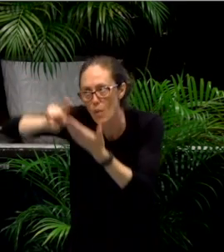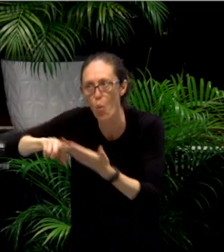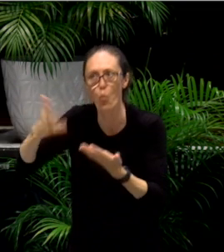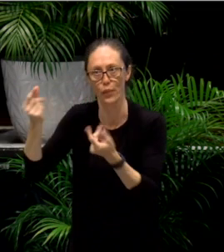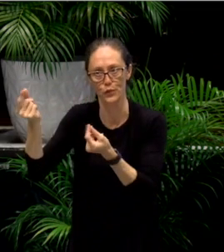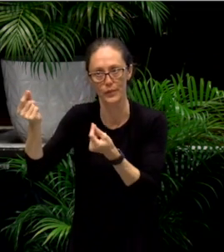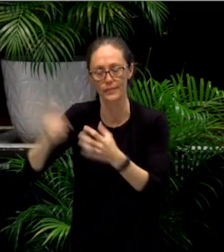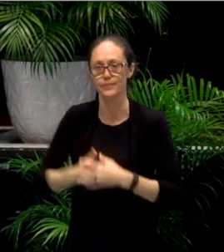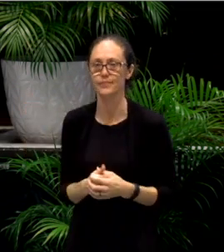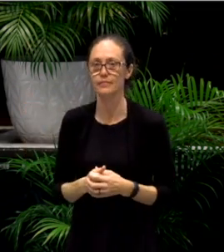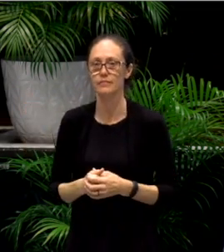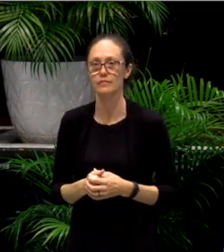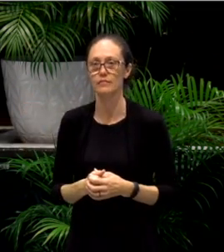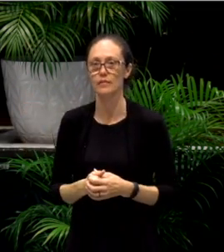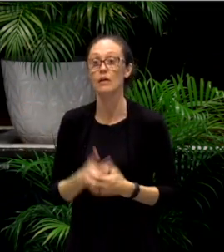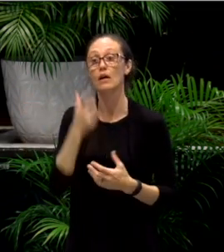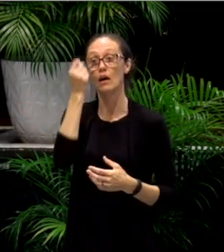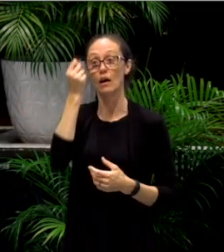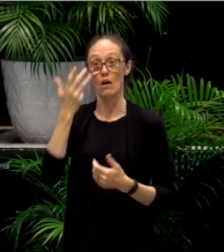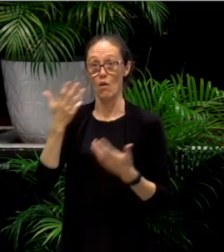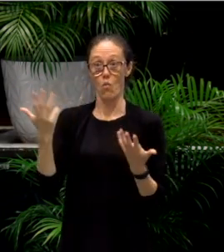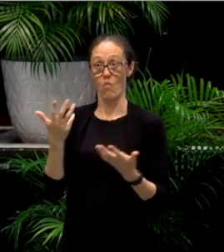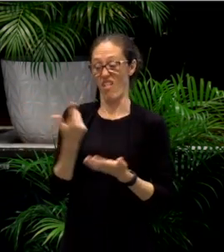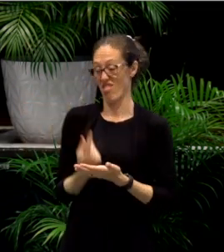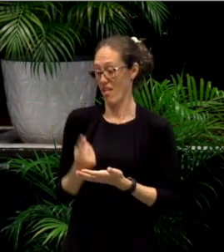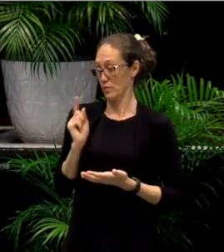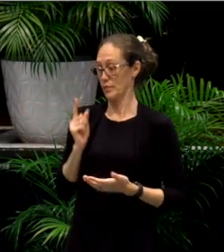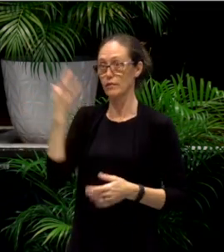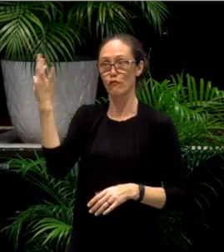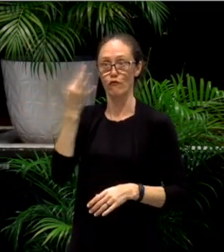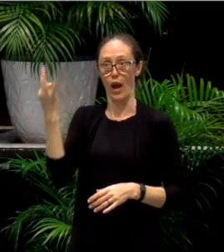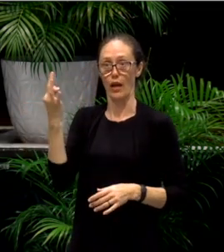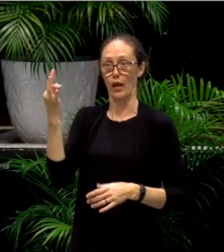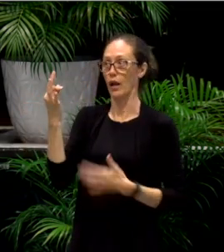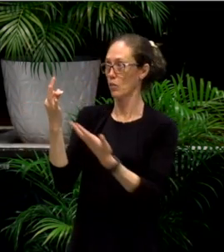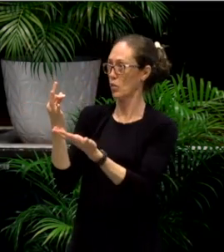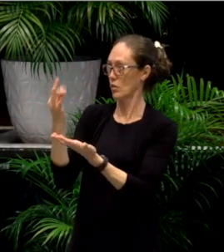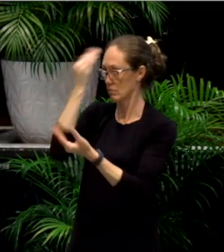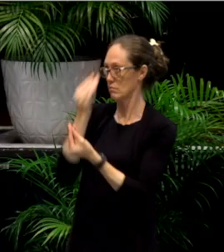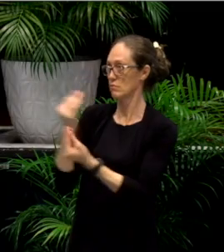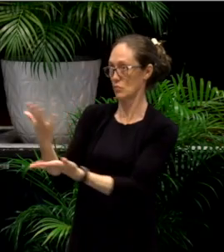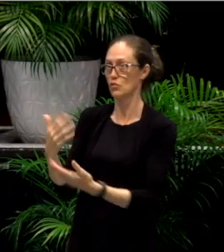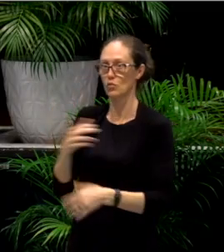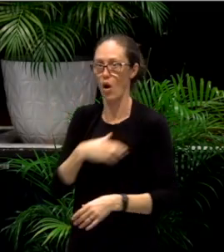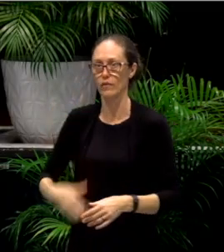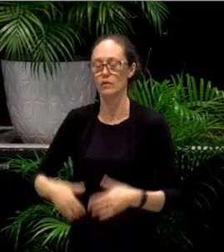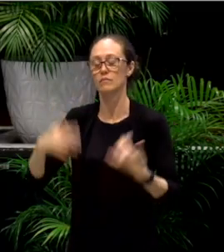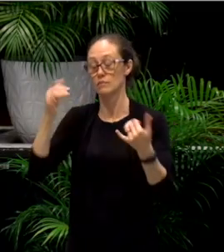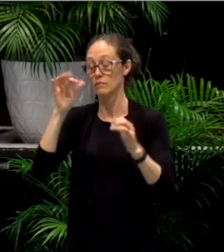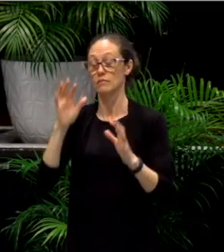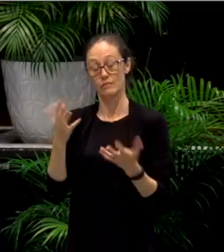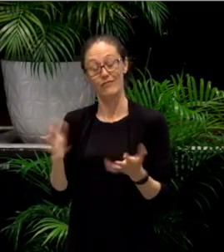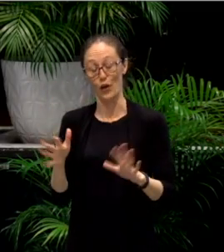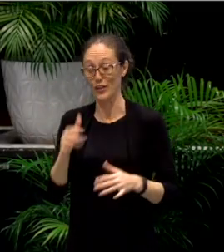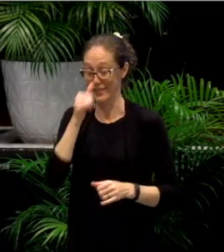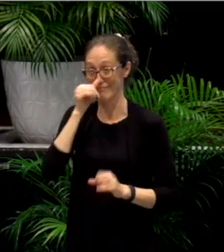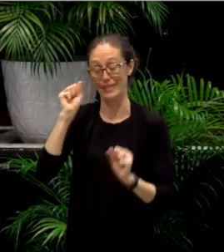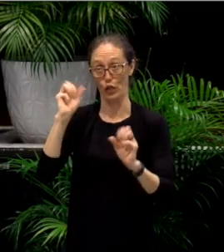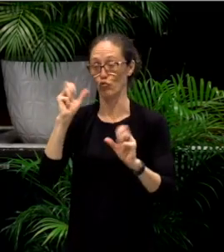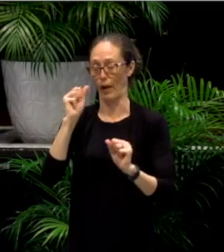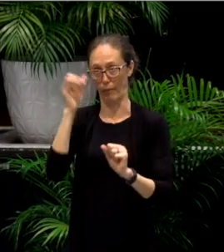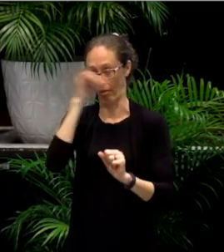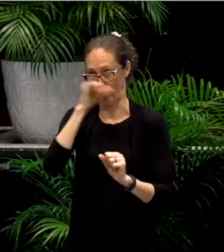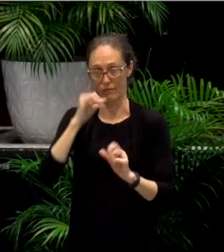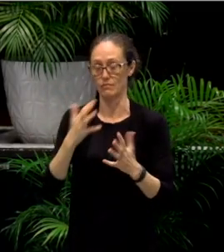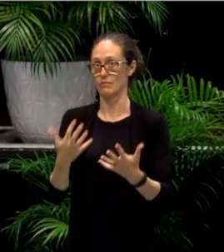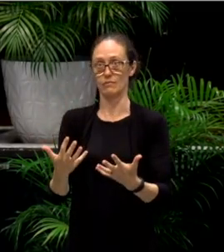The conditions that were given to Harvard last Friday were really pretty incredible. And in fact, the conversations that